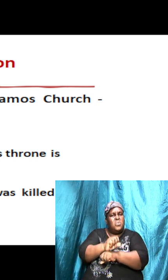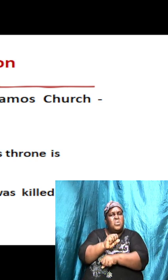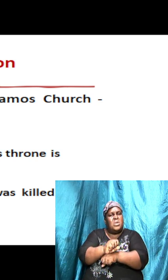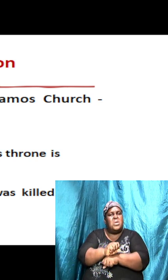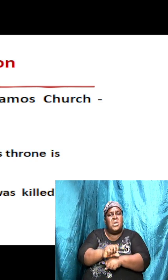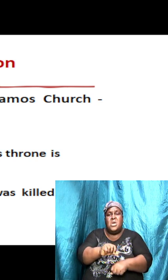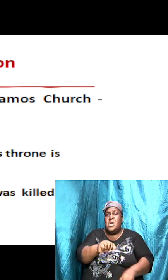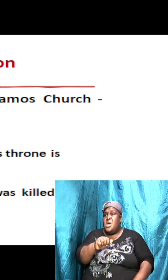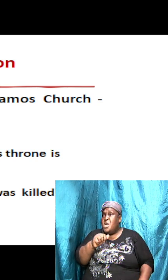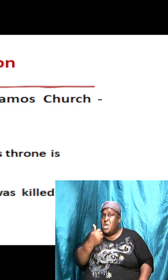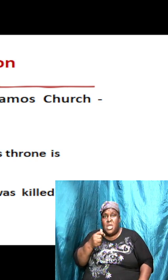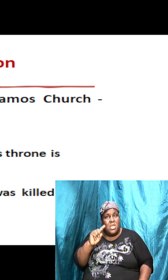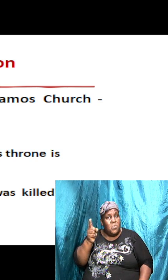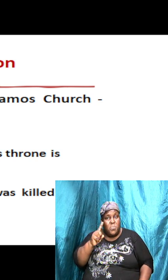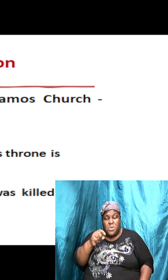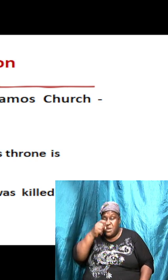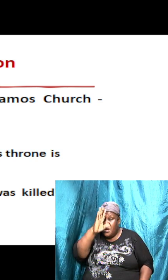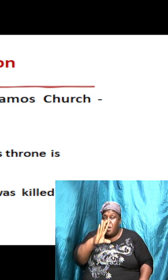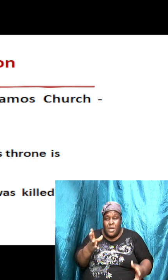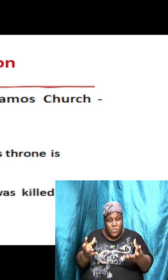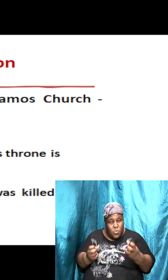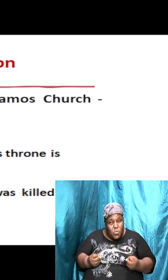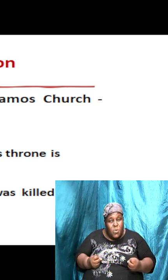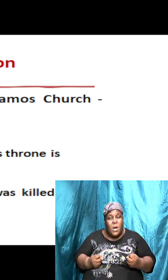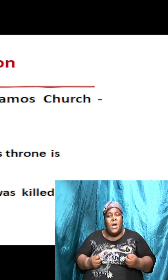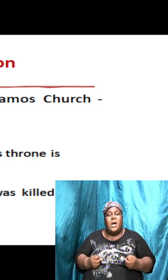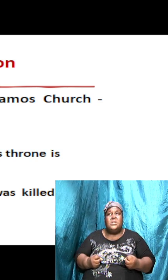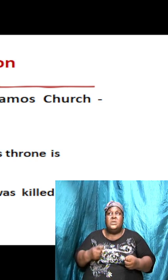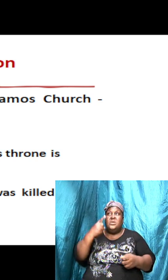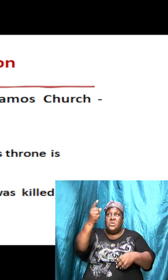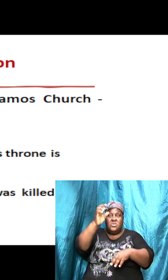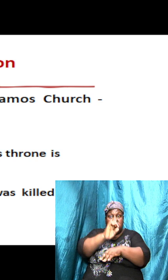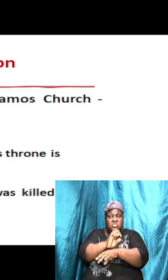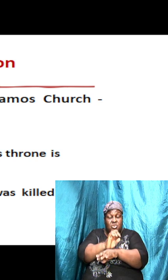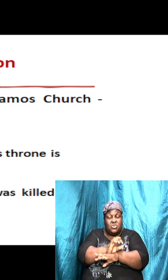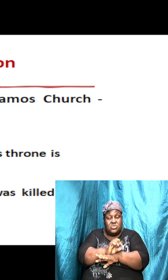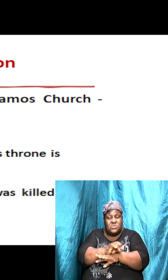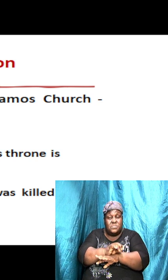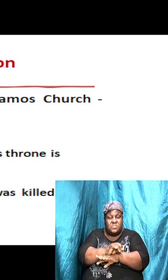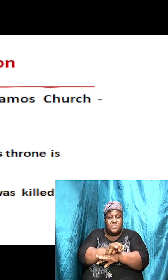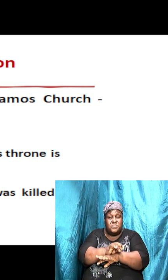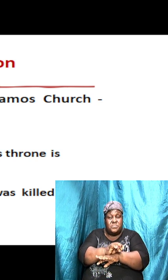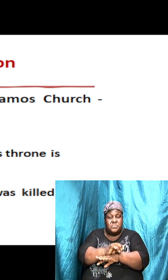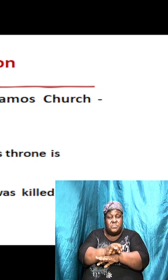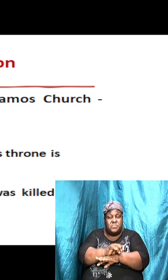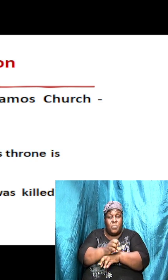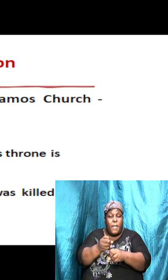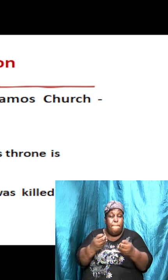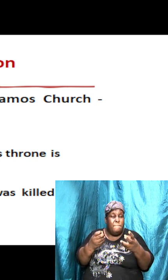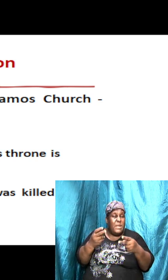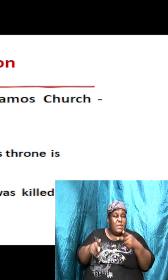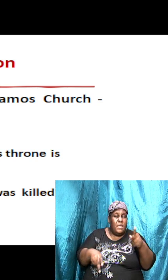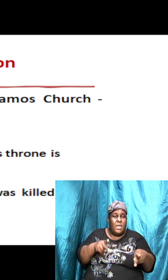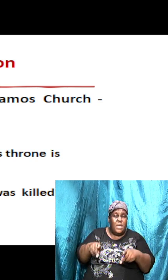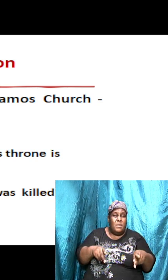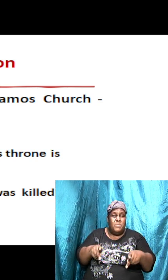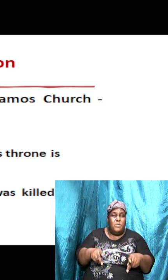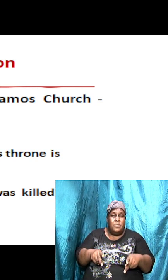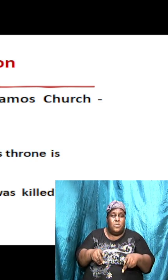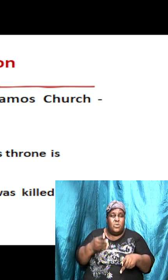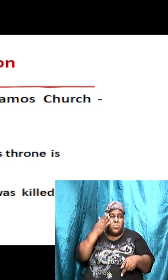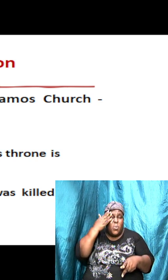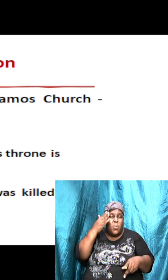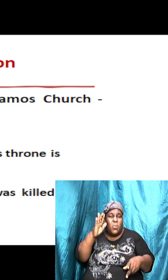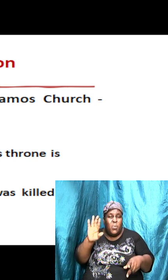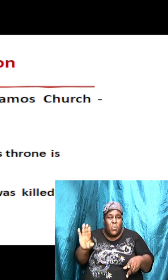to go, I thank God. You know, there's many folks don't know the kind of warfare that takes place when